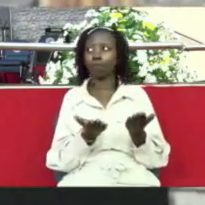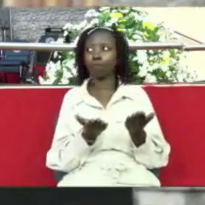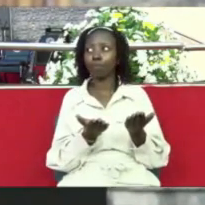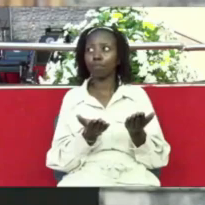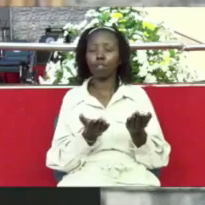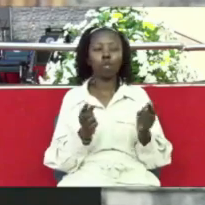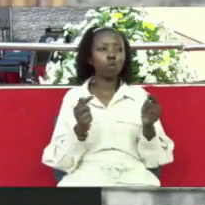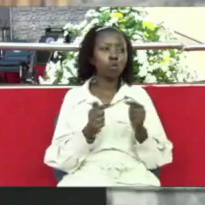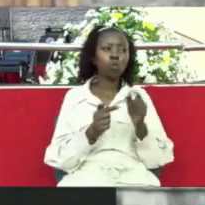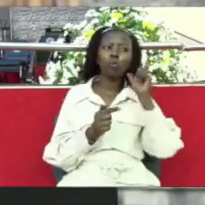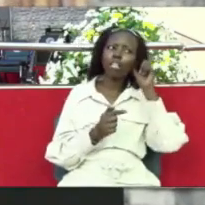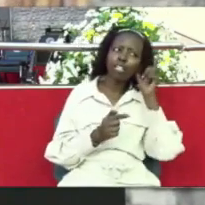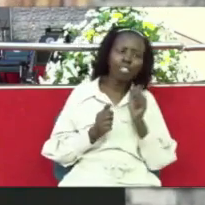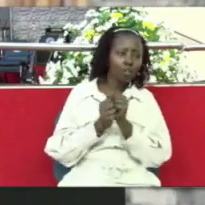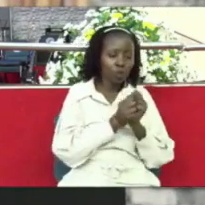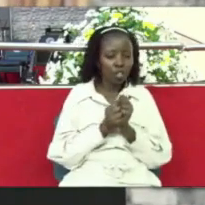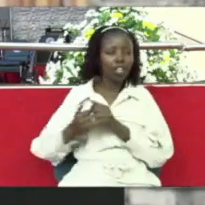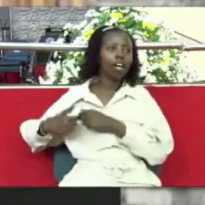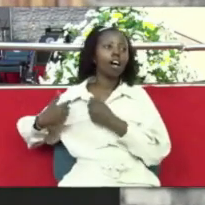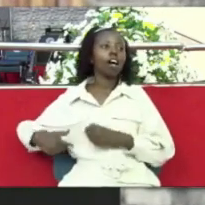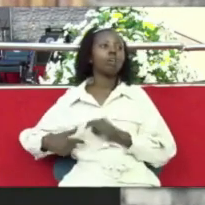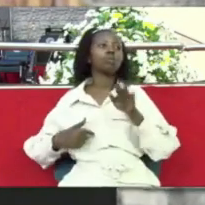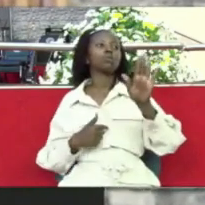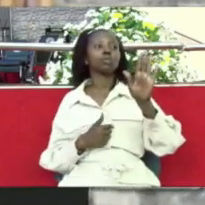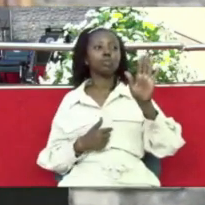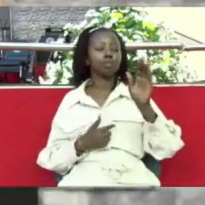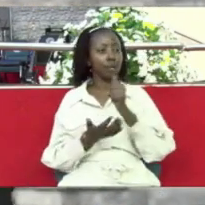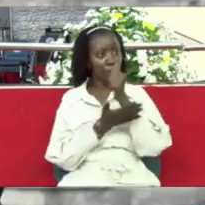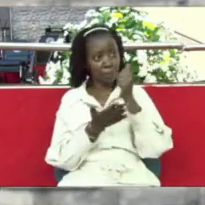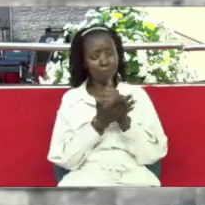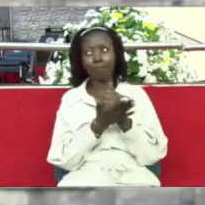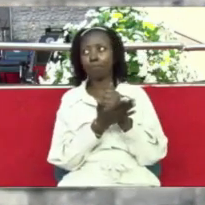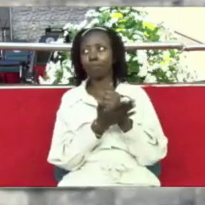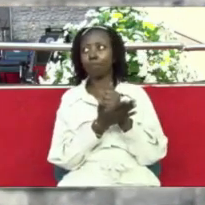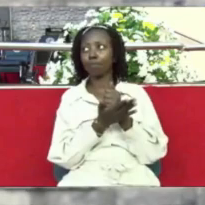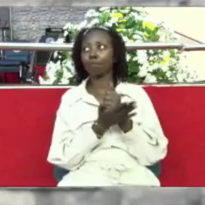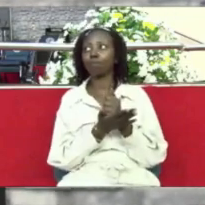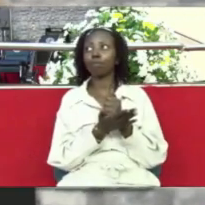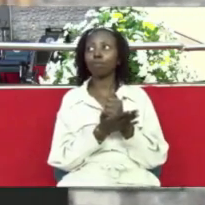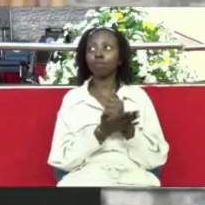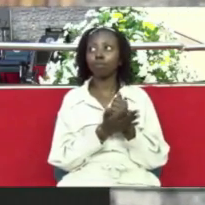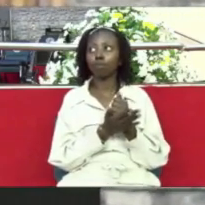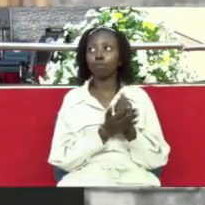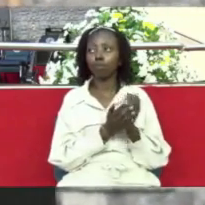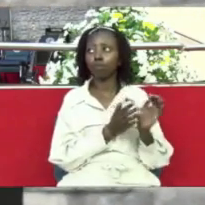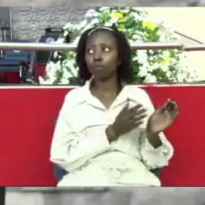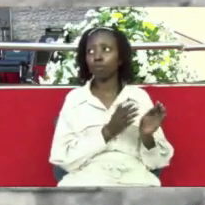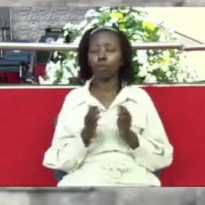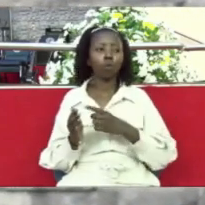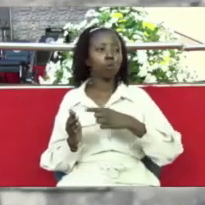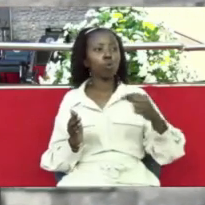is listen with your heart. Ni kwamba usikilize kwa moyo wako. Amen. Amina. Now we're going to go to the 12 laws